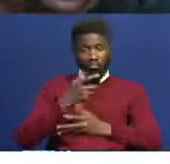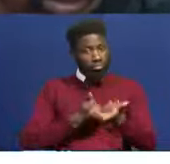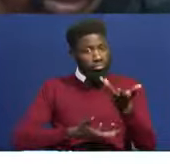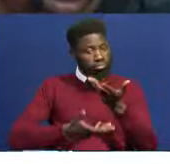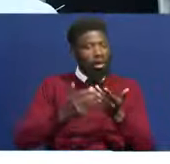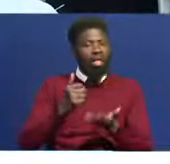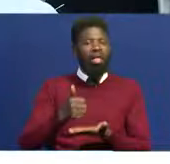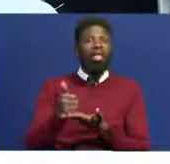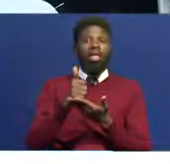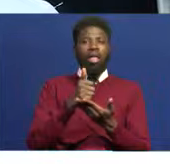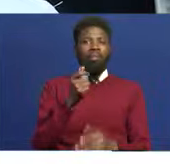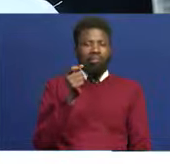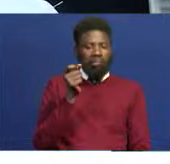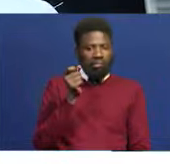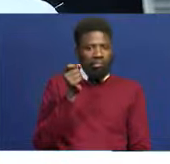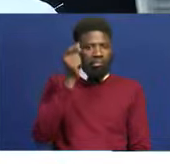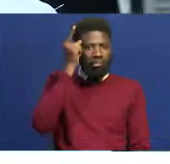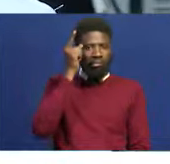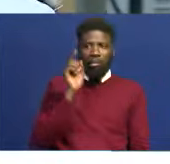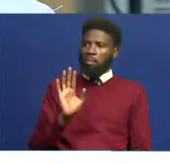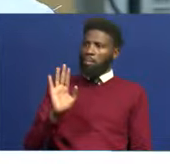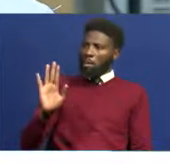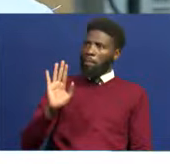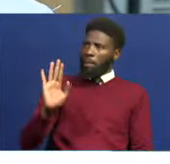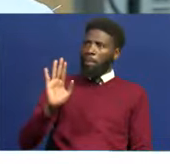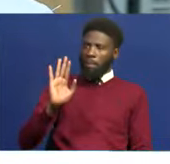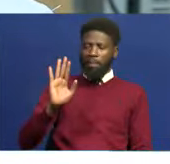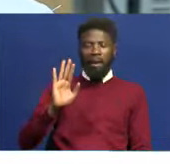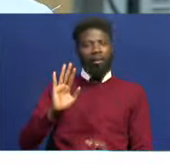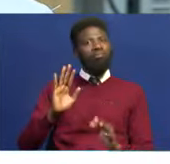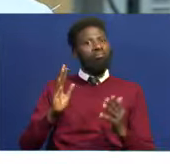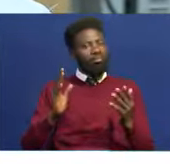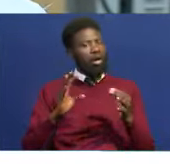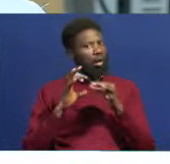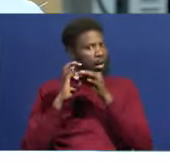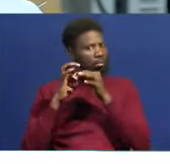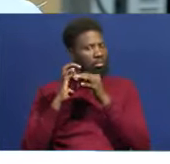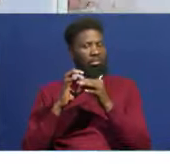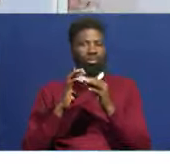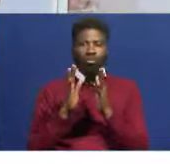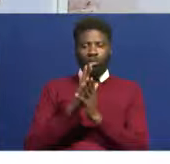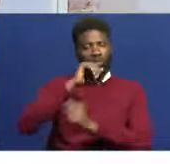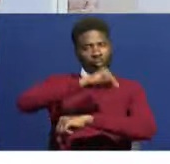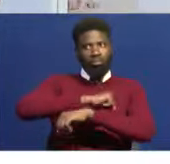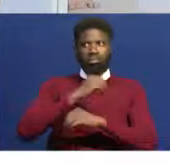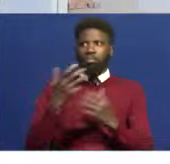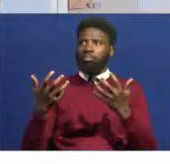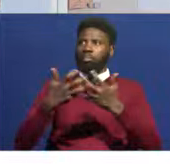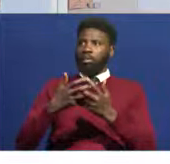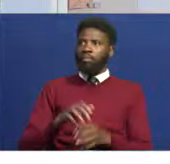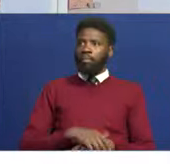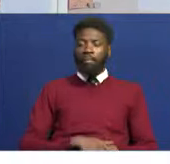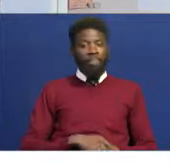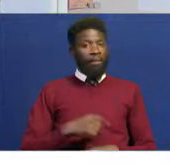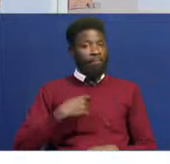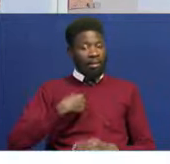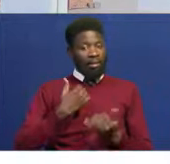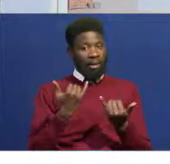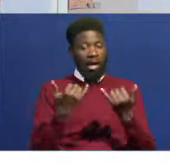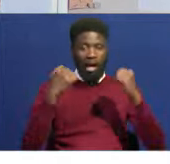first-hand experience, complementing his academic learning with real-world cultural immersion. Since I'm studying